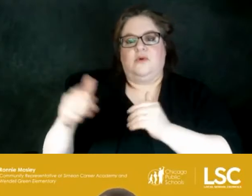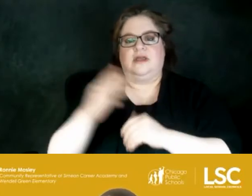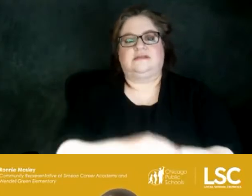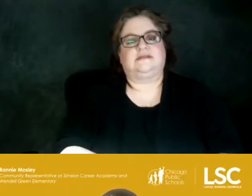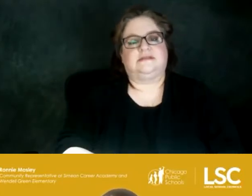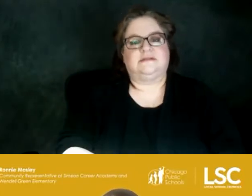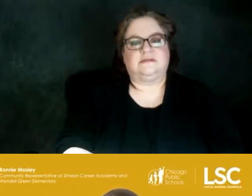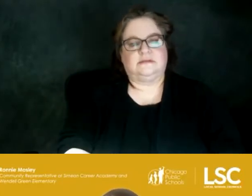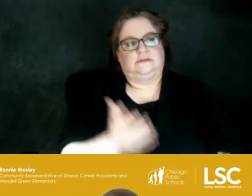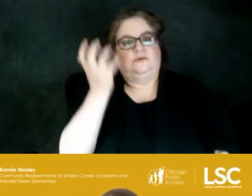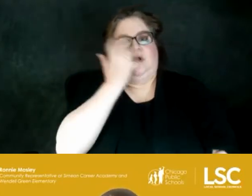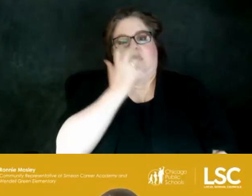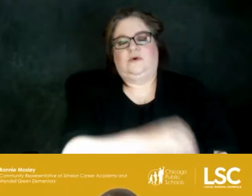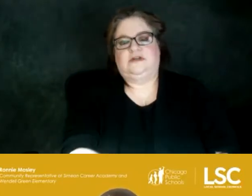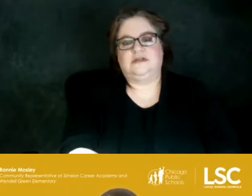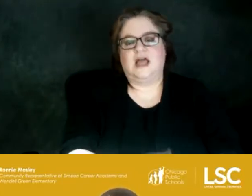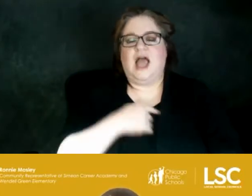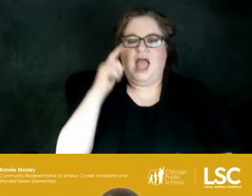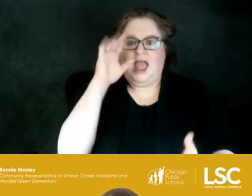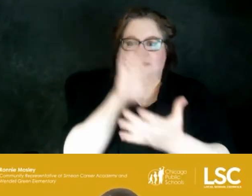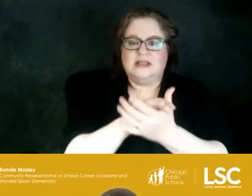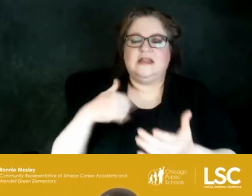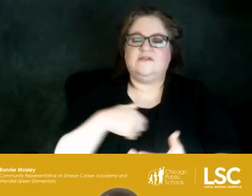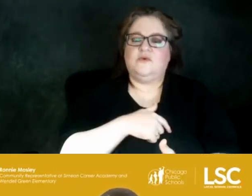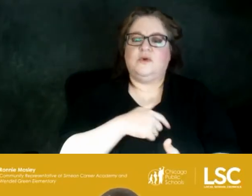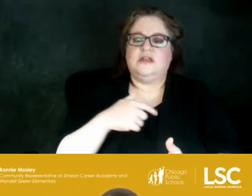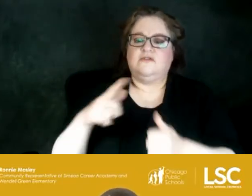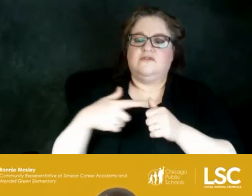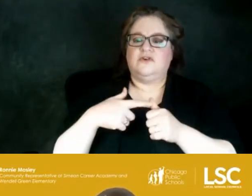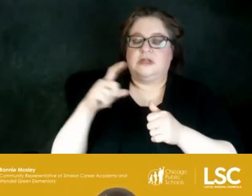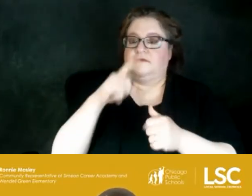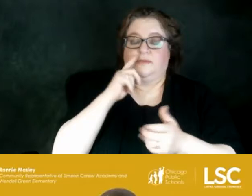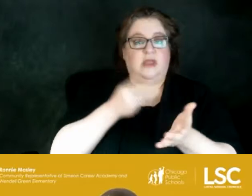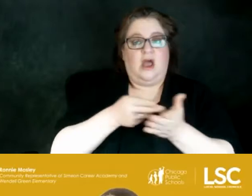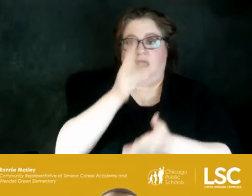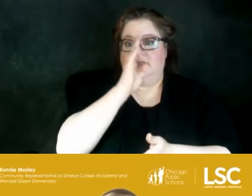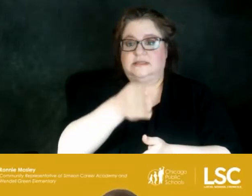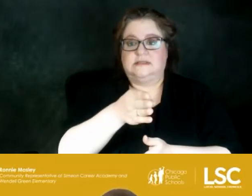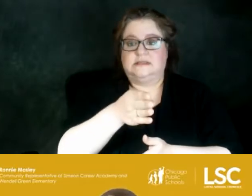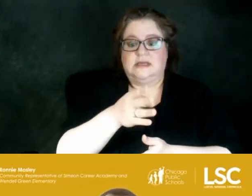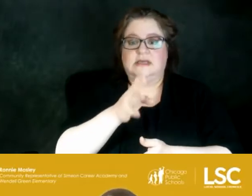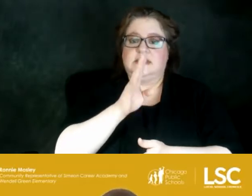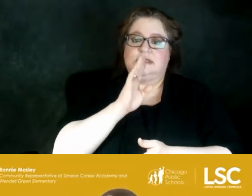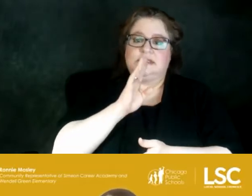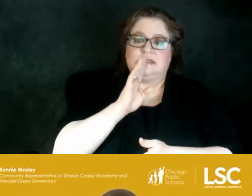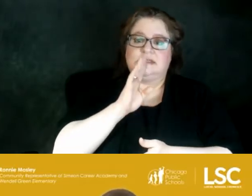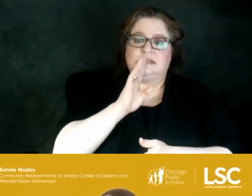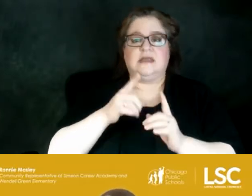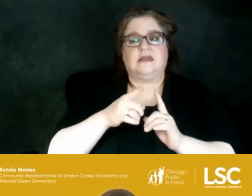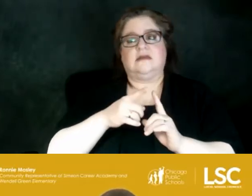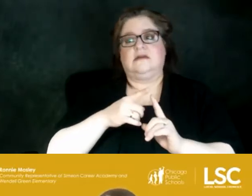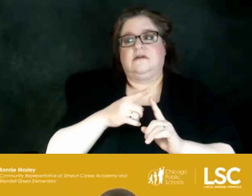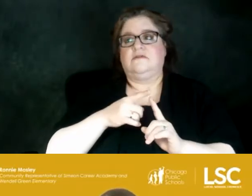Oh, wow. I believe that we must first be honest and speak from the bottom of